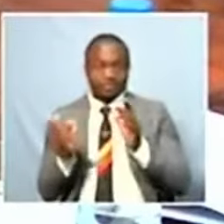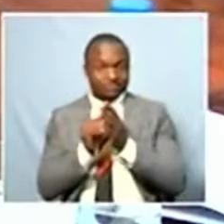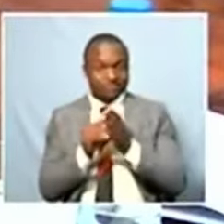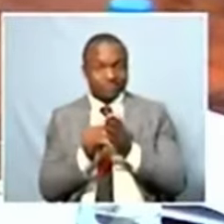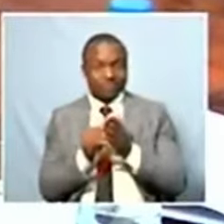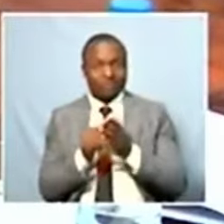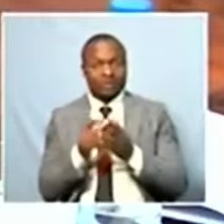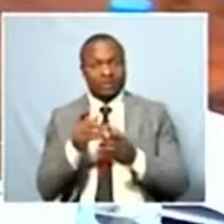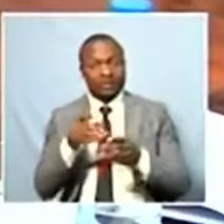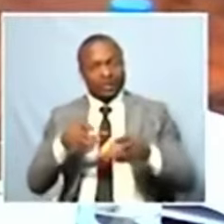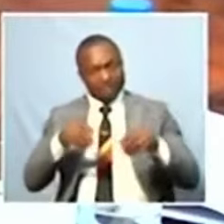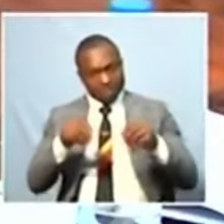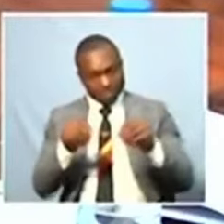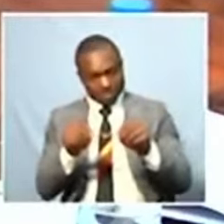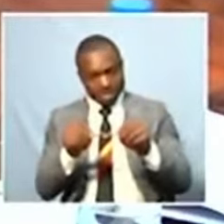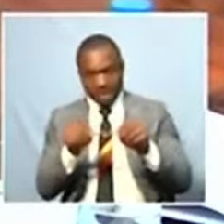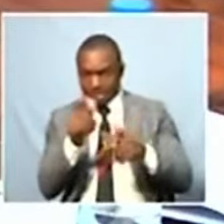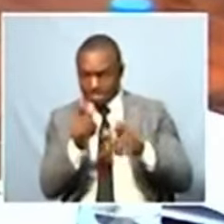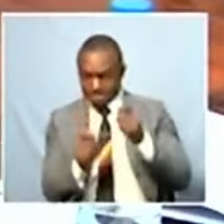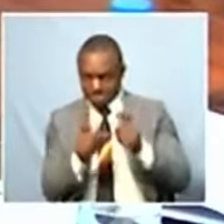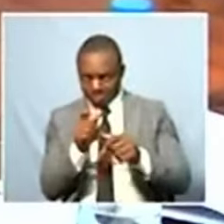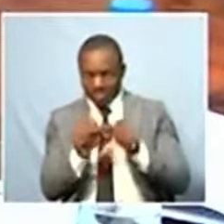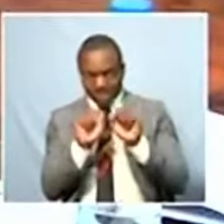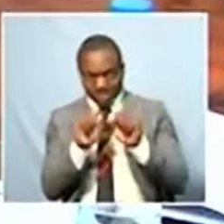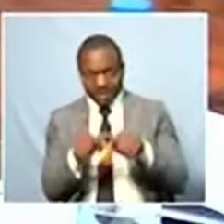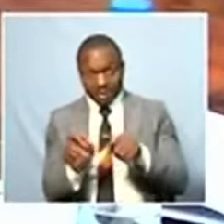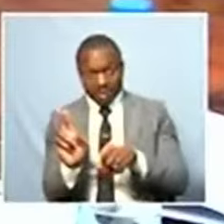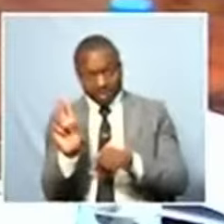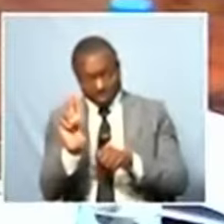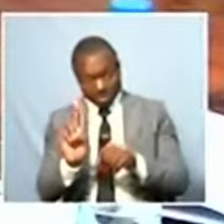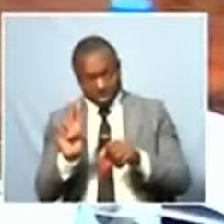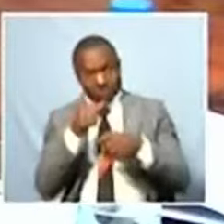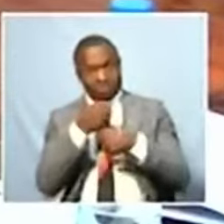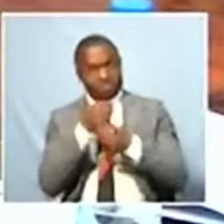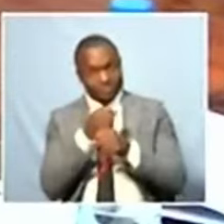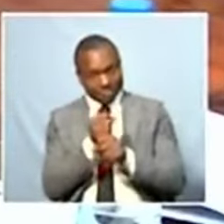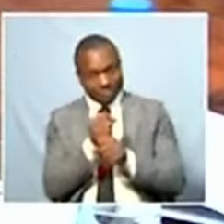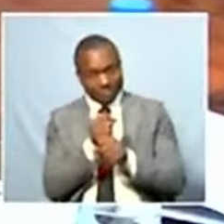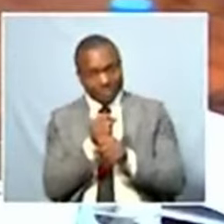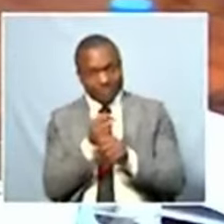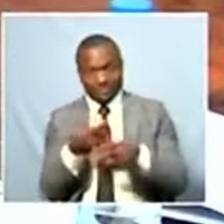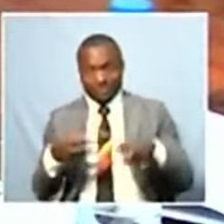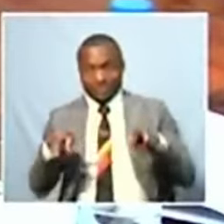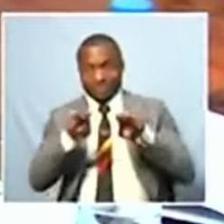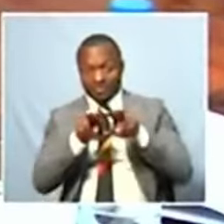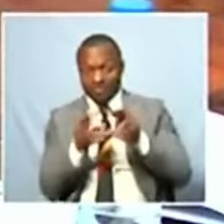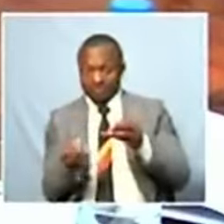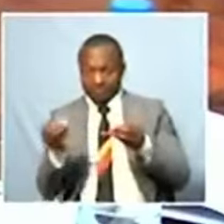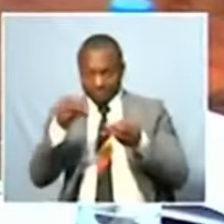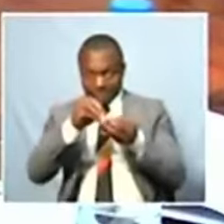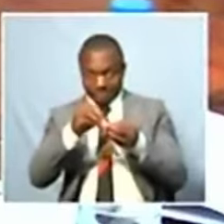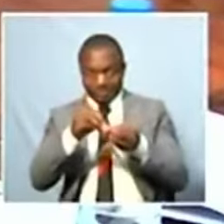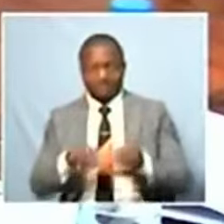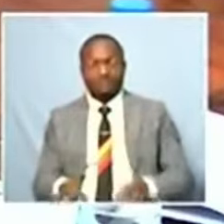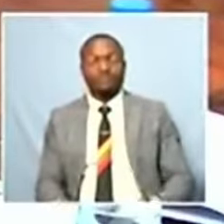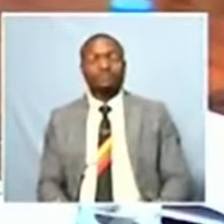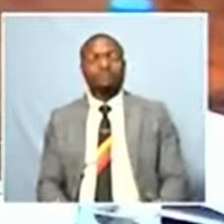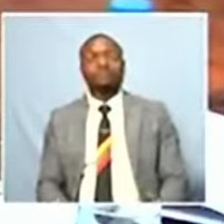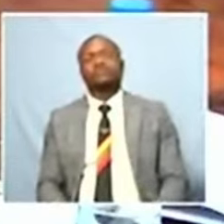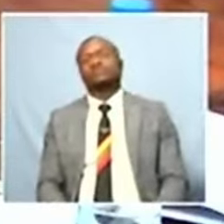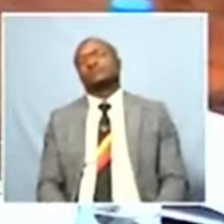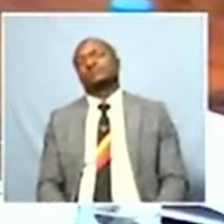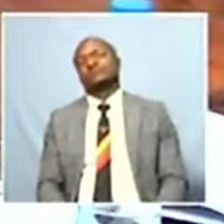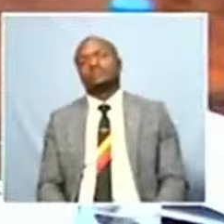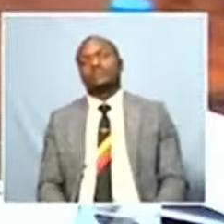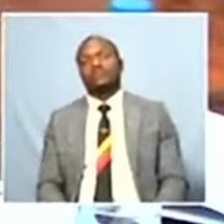because powdered milk is can be used also for manufacturing, you know, for value addition, if I was to use that term. As